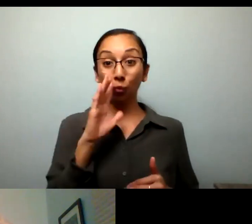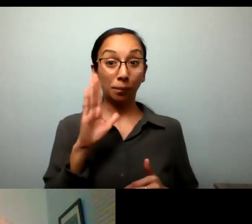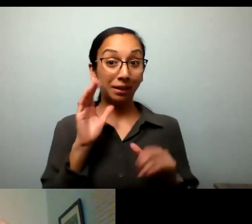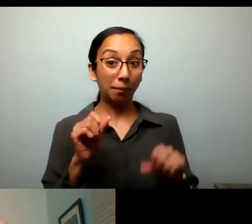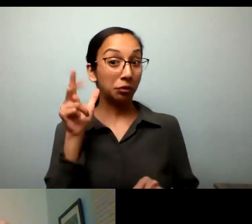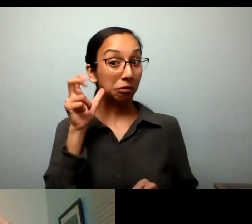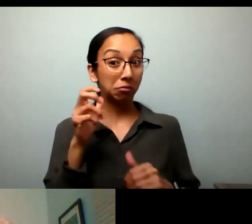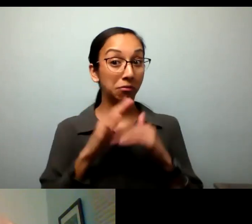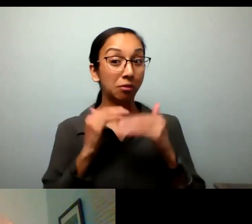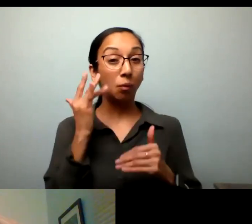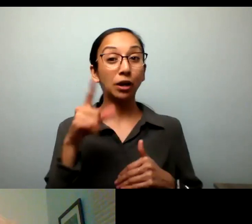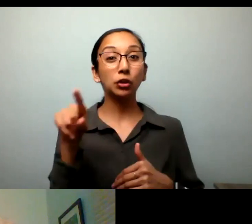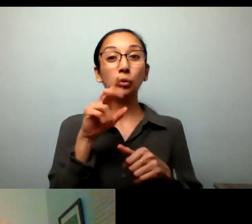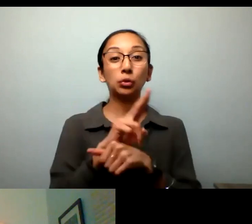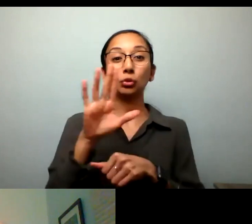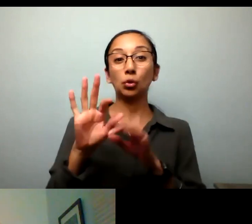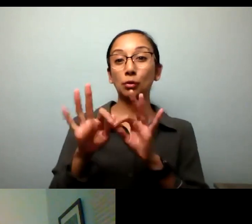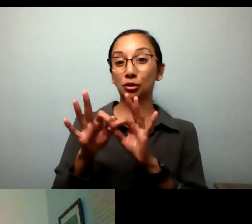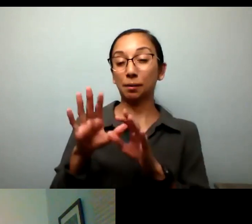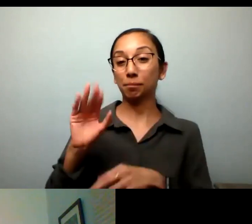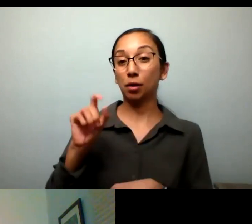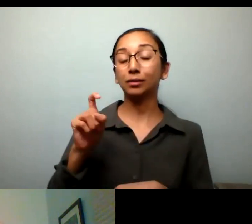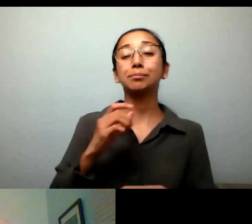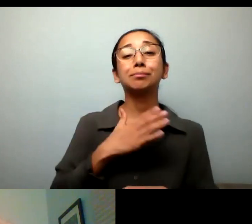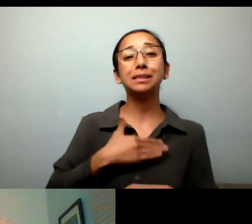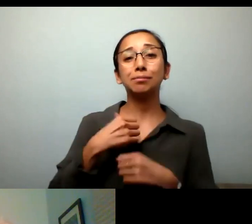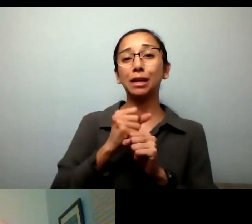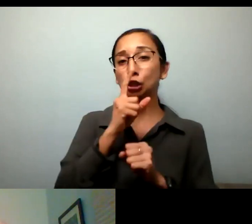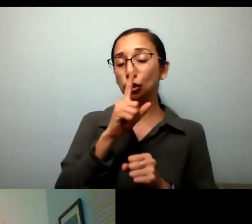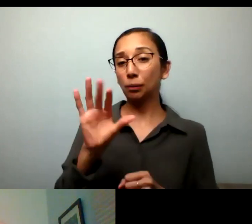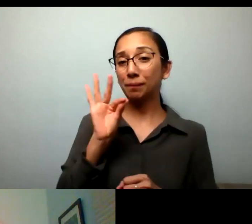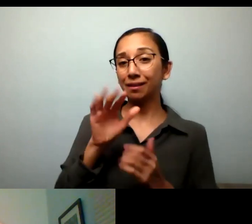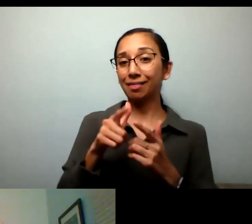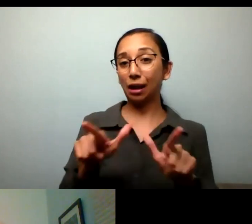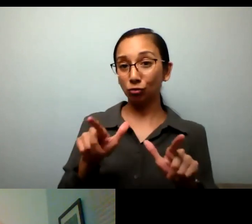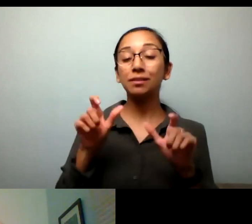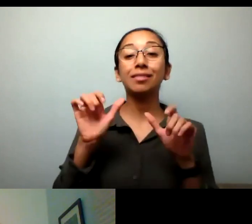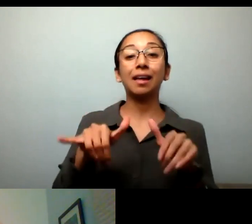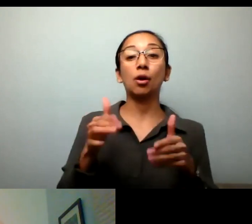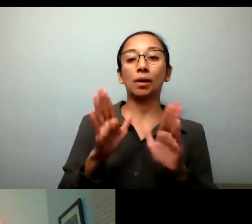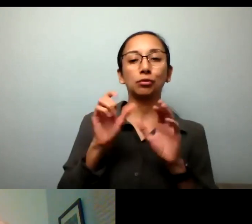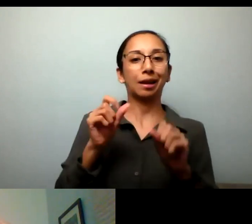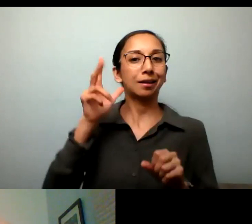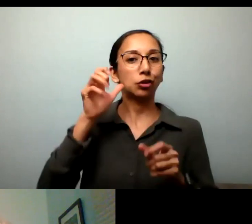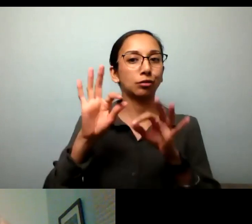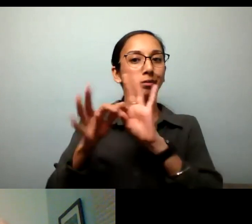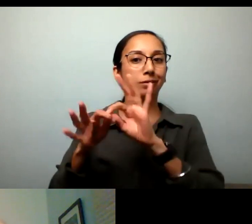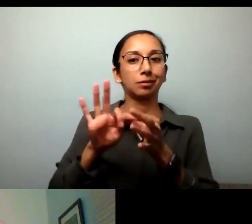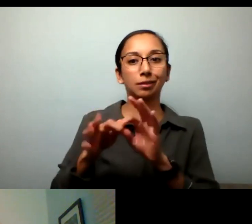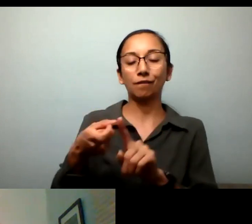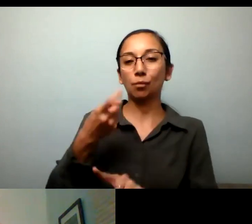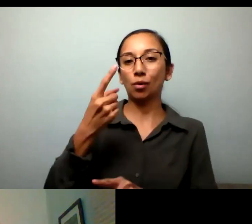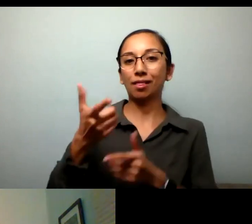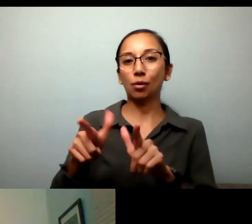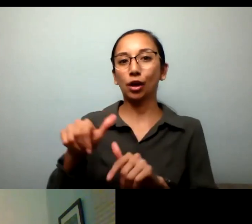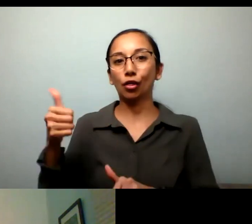box. Please make sure you've selected a language, even if you're bilingual. and using the interpreter section down below. Jackie,